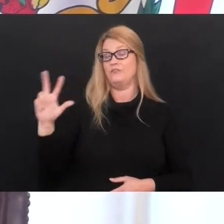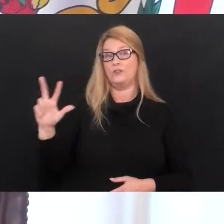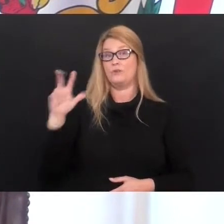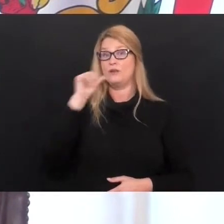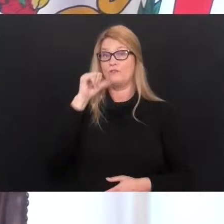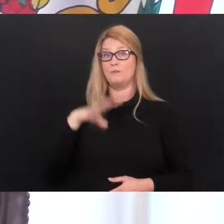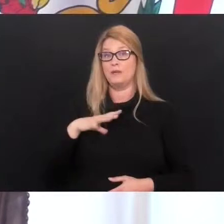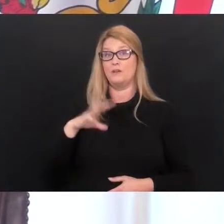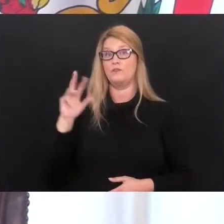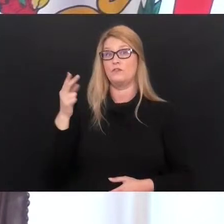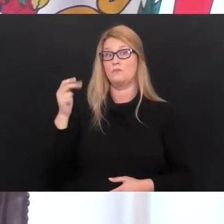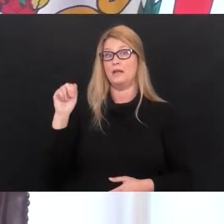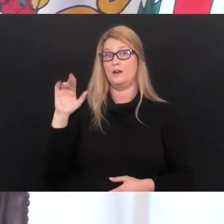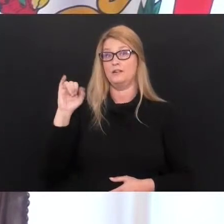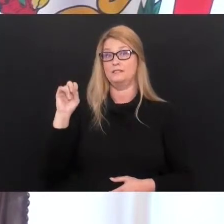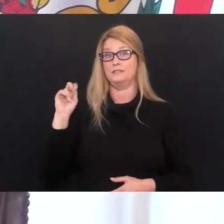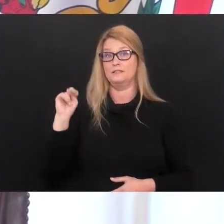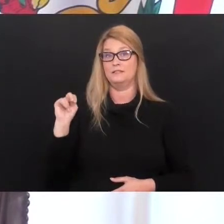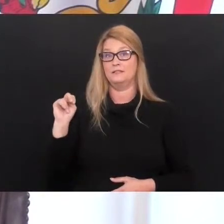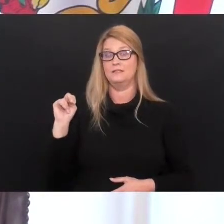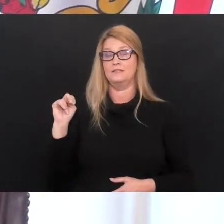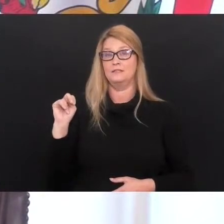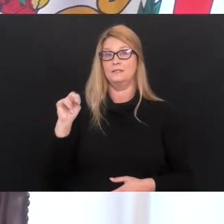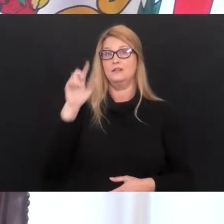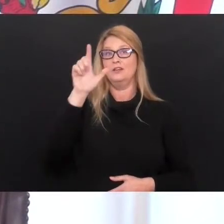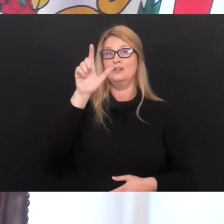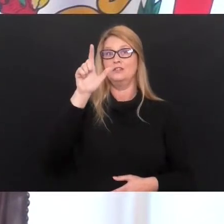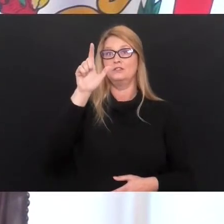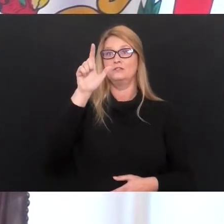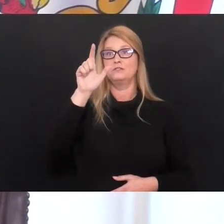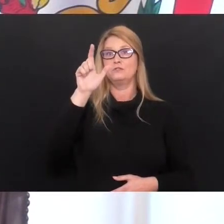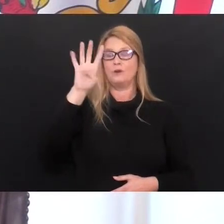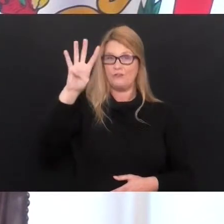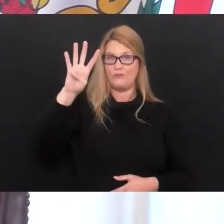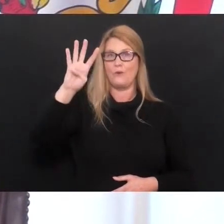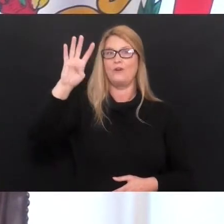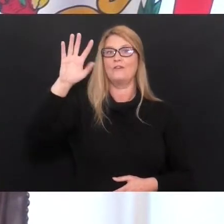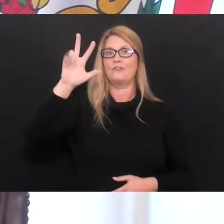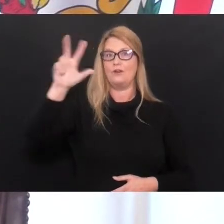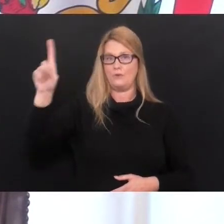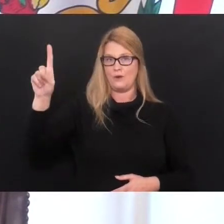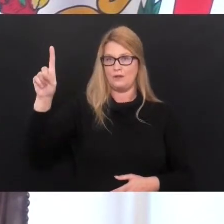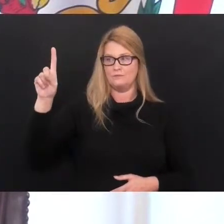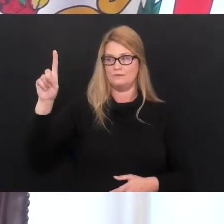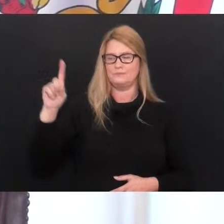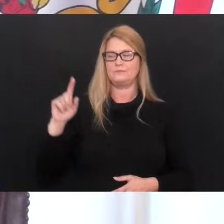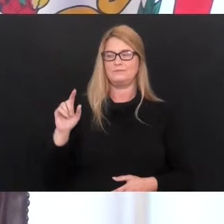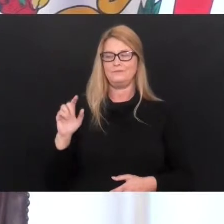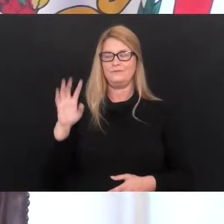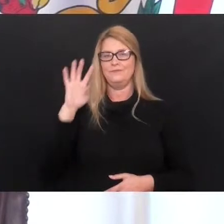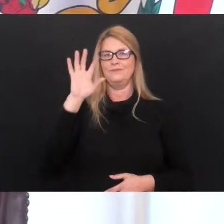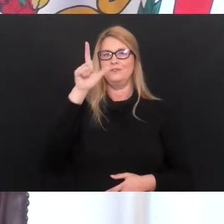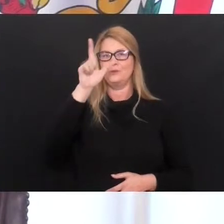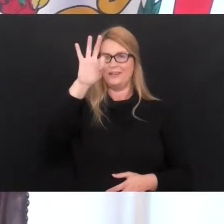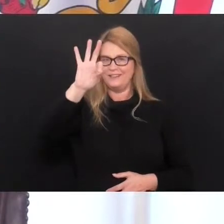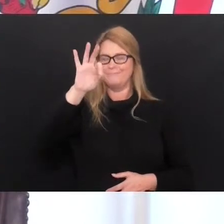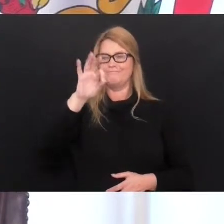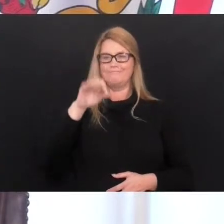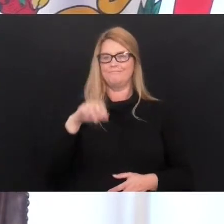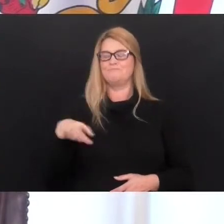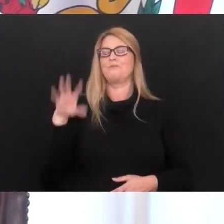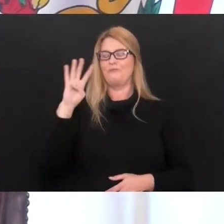73-year-old female from Harrison County. Our 2441st death is a 79-year-old male from Barber